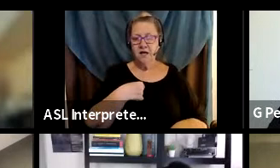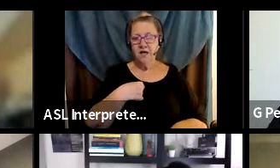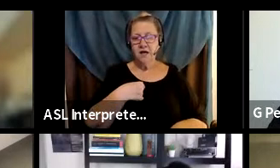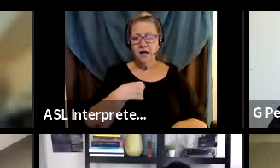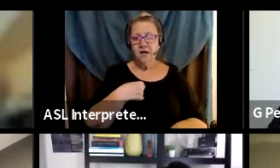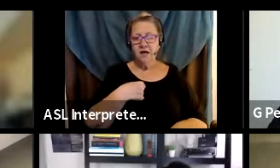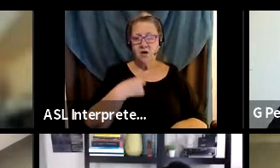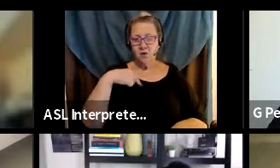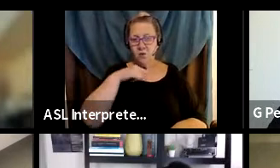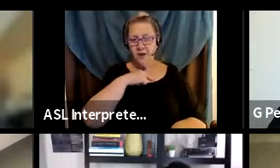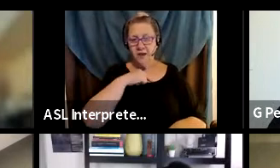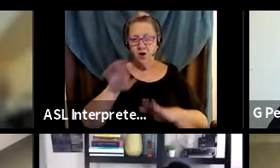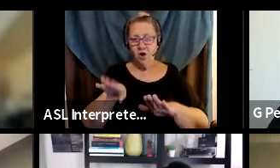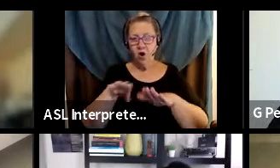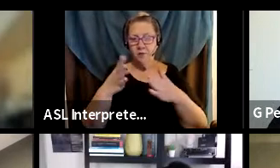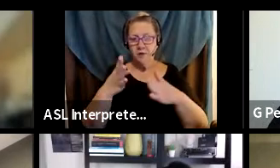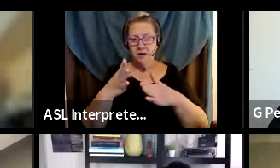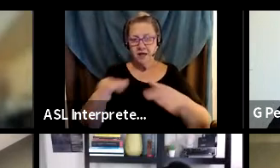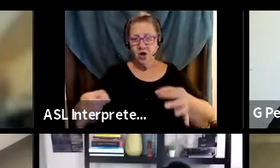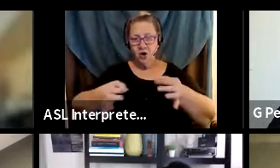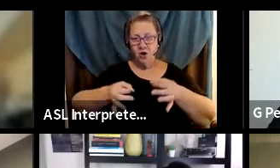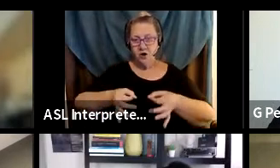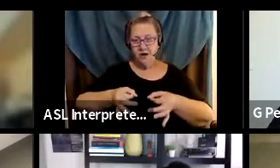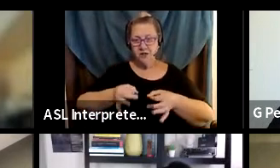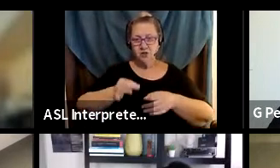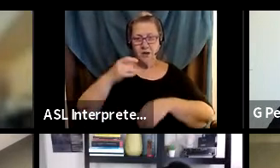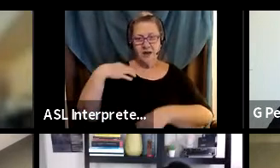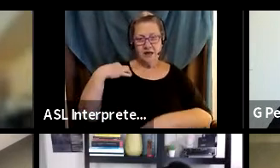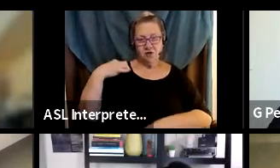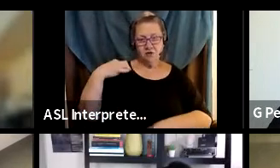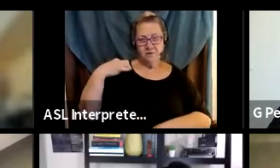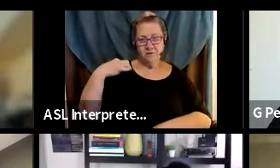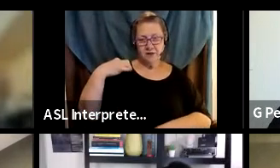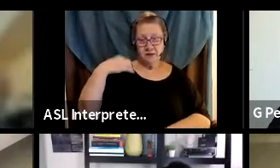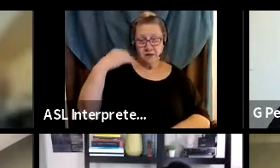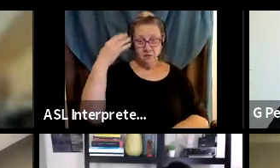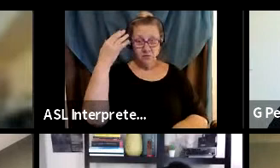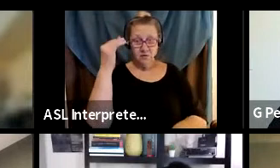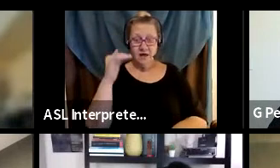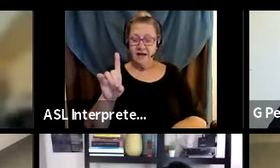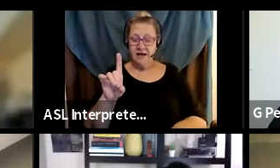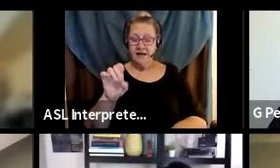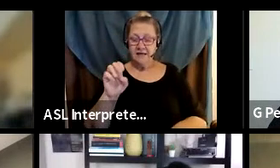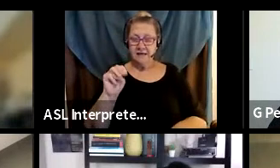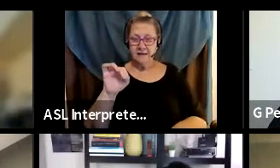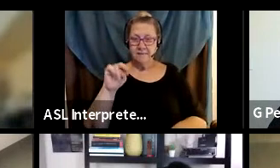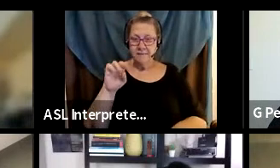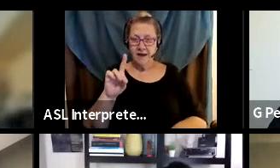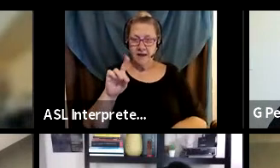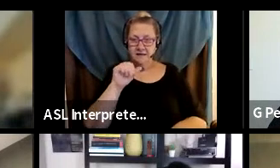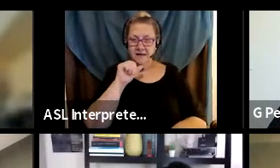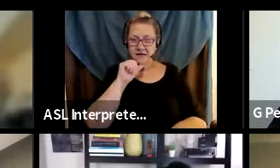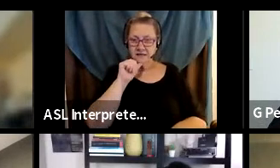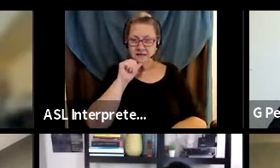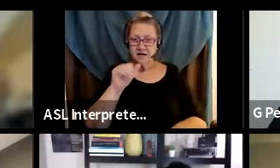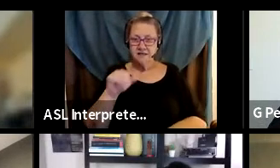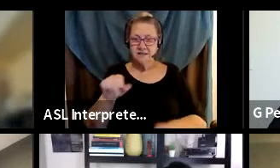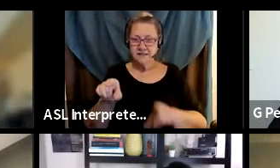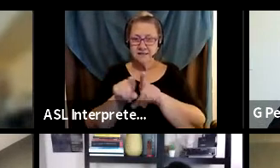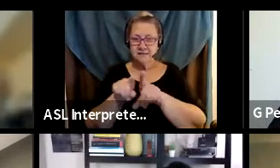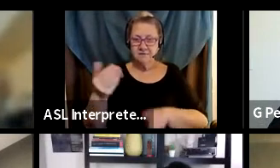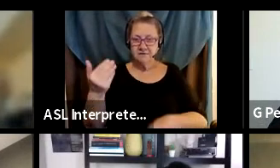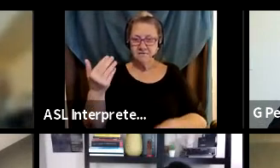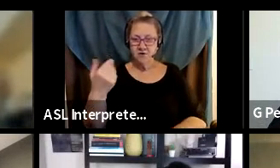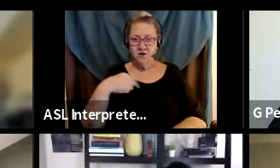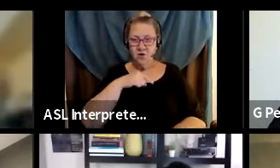up earlier to eligibility because it does seem like, demand is not as high as it was. And so we do need to work really